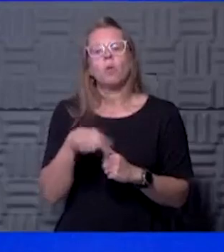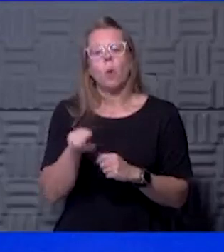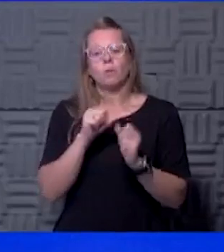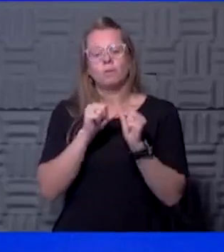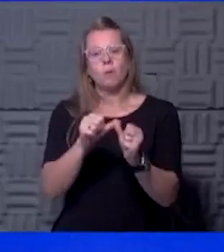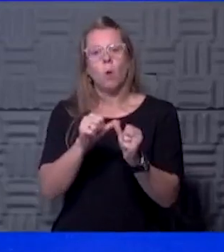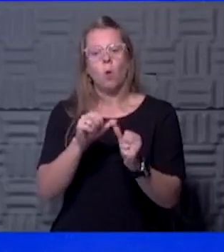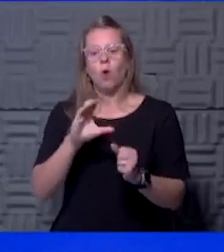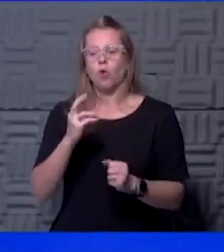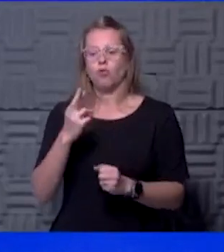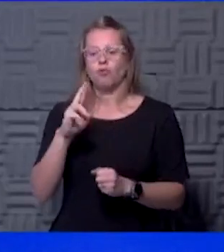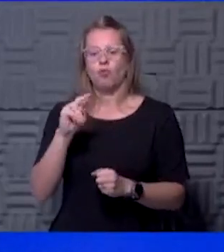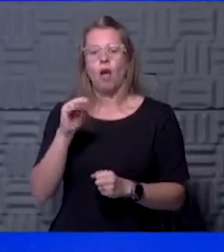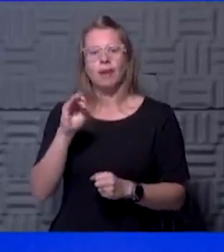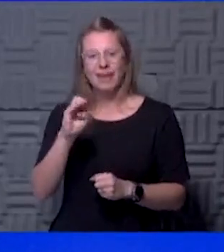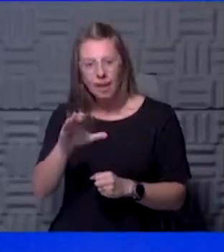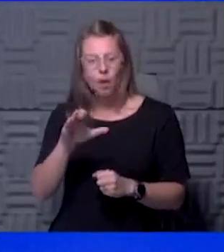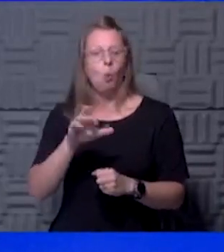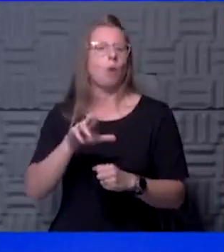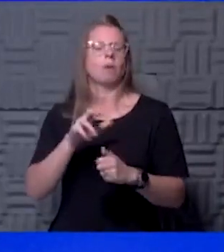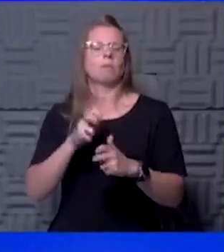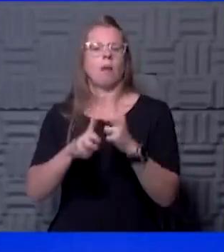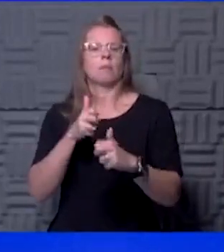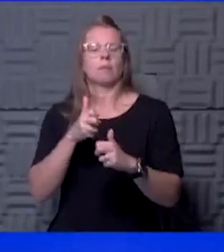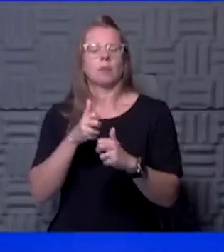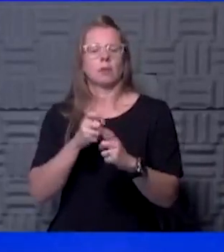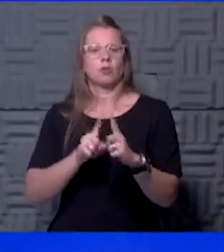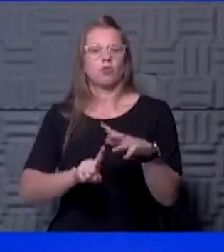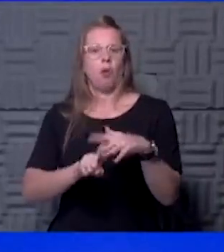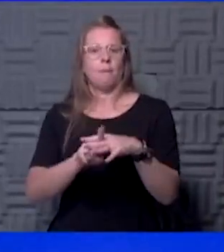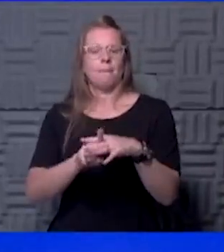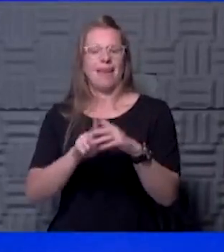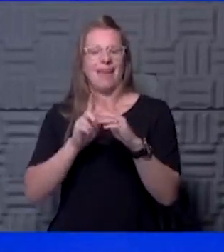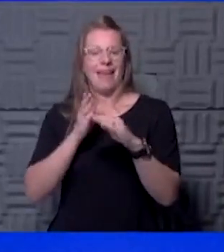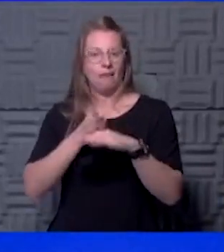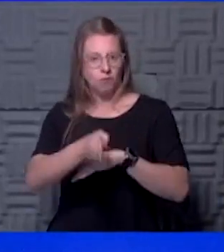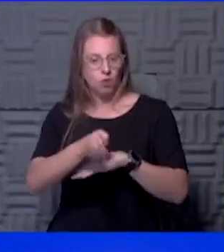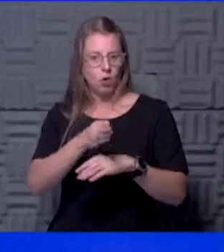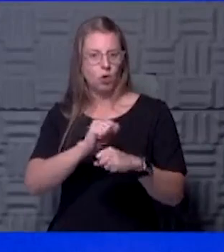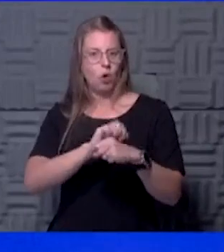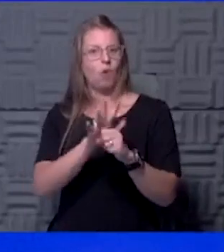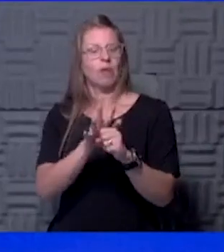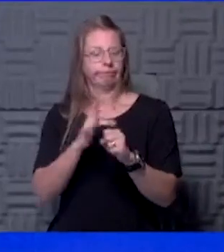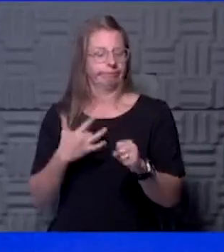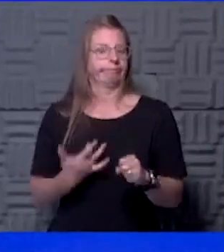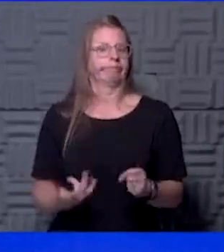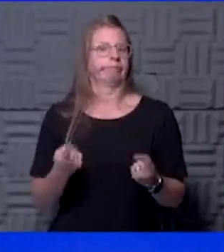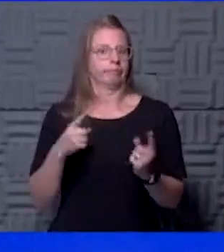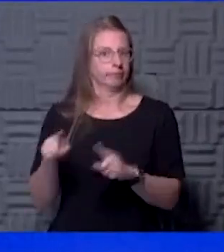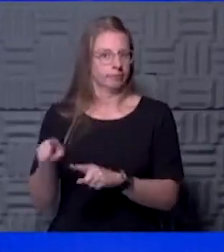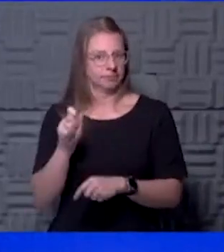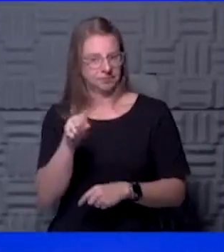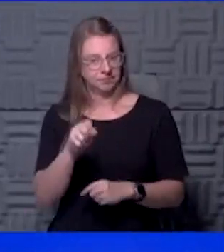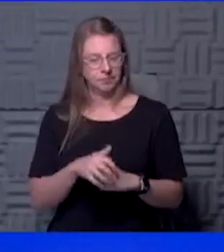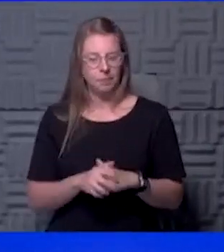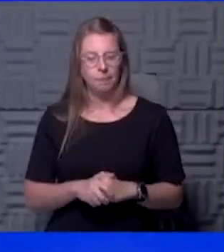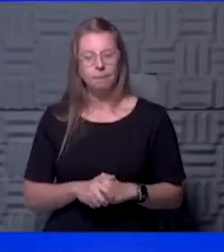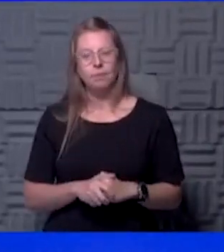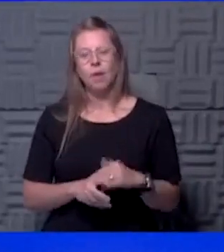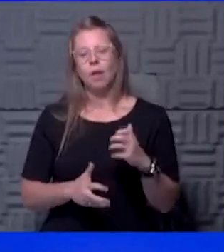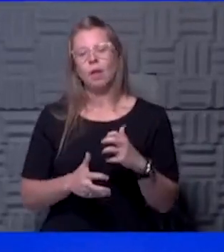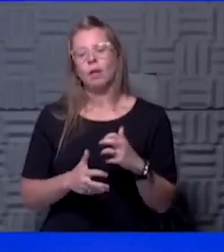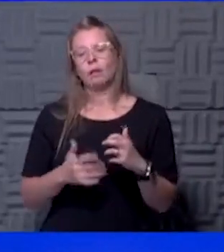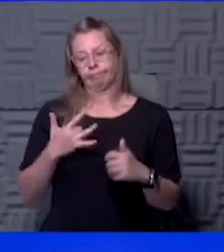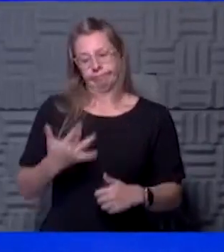or chronic sequelae or problems that occur after COVID are quite common. Things most common